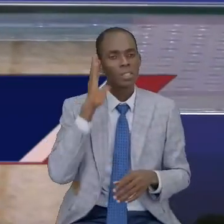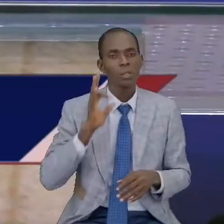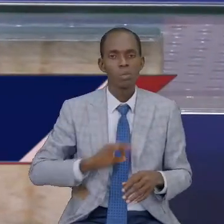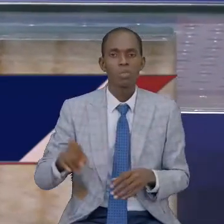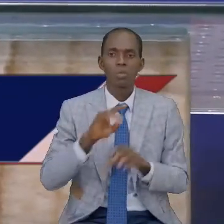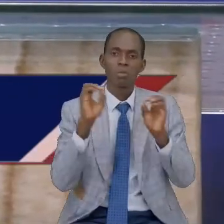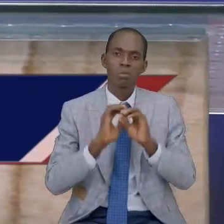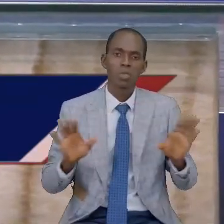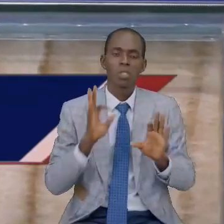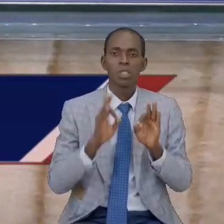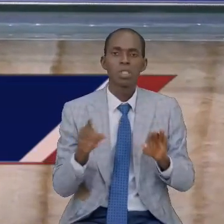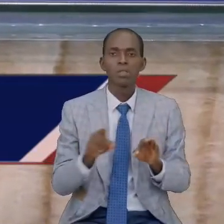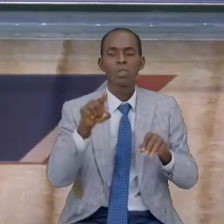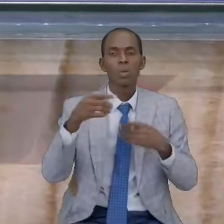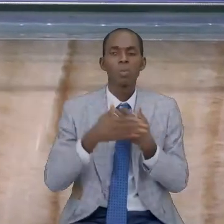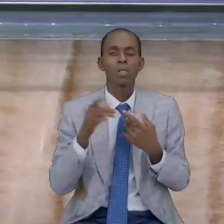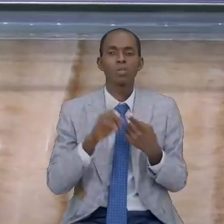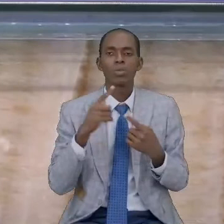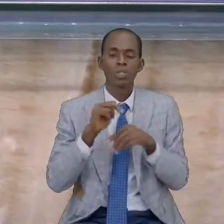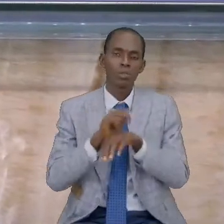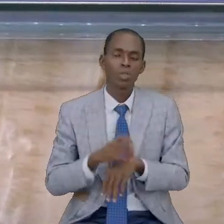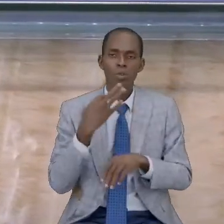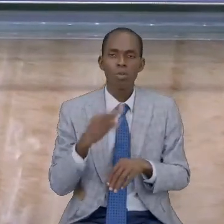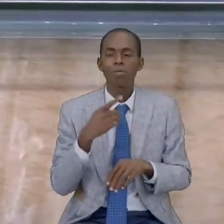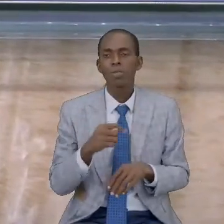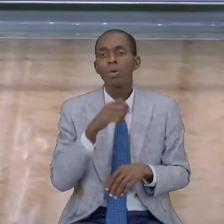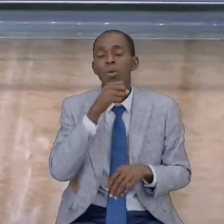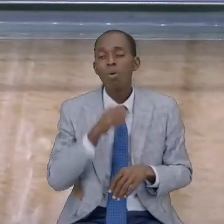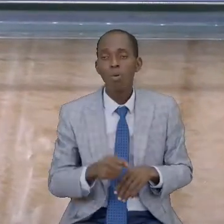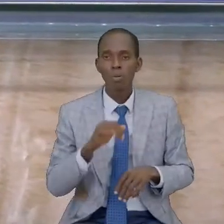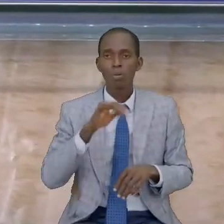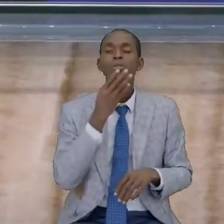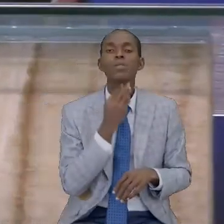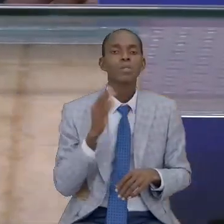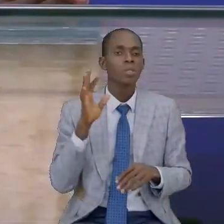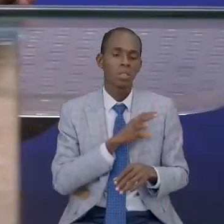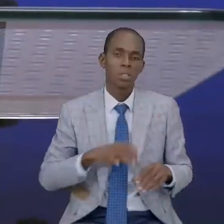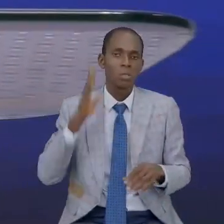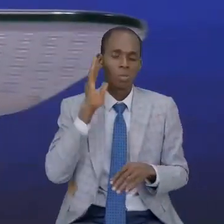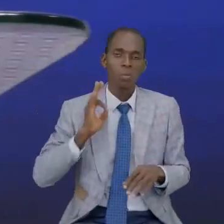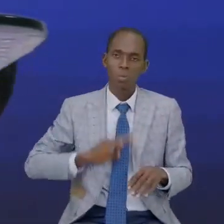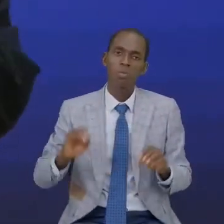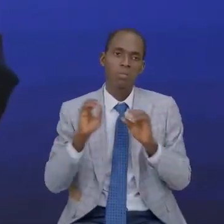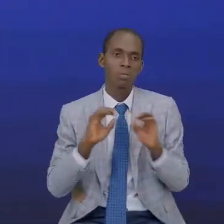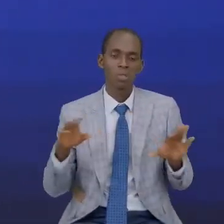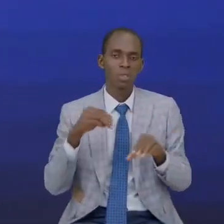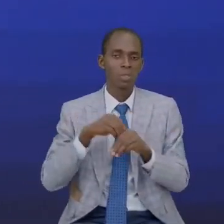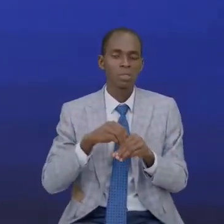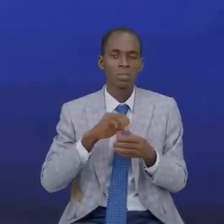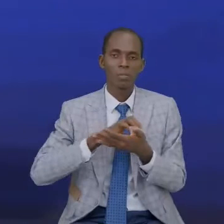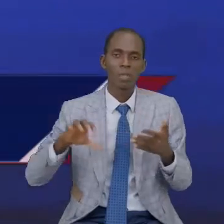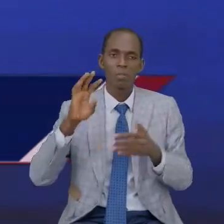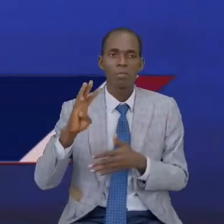went back to the religion of the Jews, Christ will profit them nothing. Look at verse 4. In verse 4,